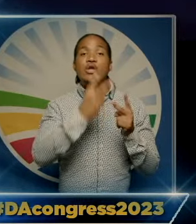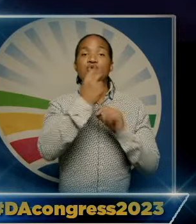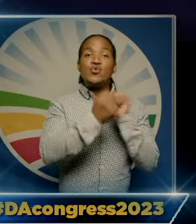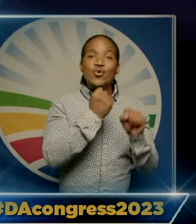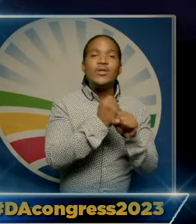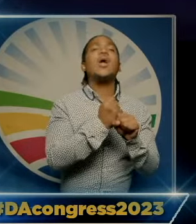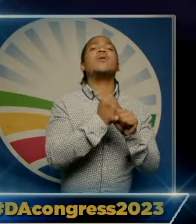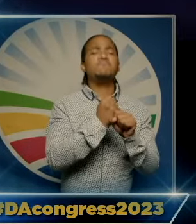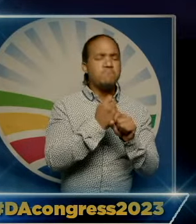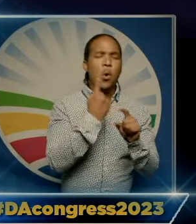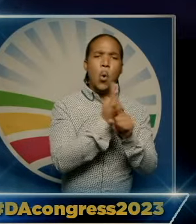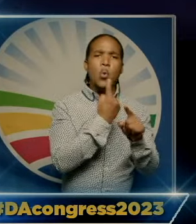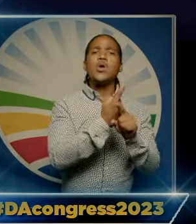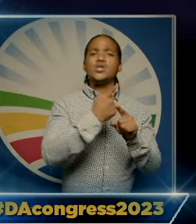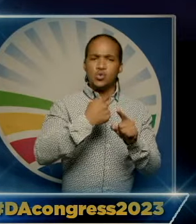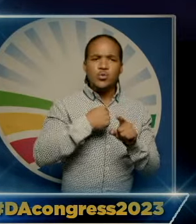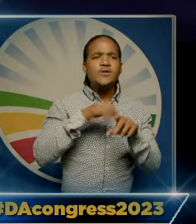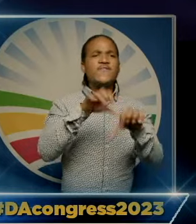your waste.